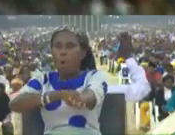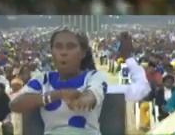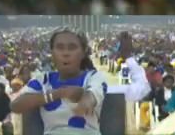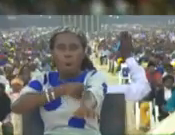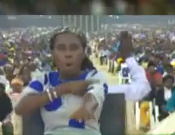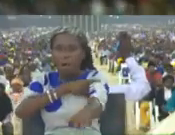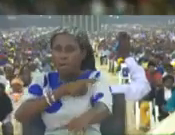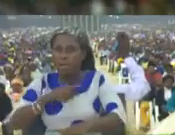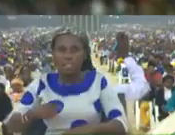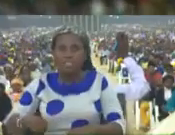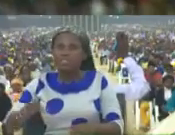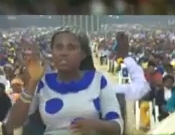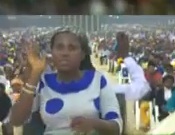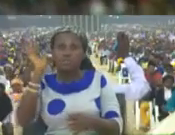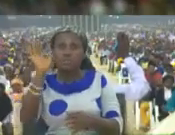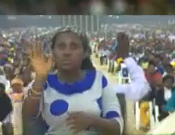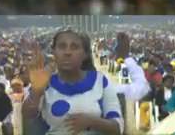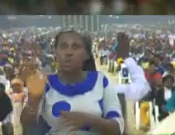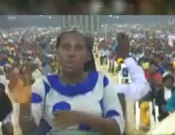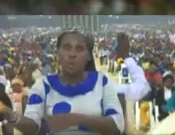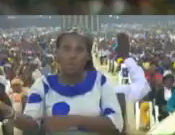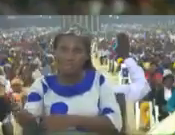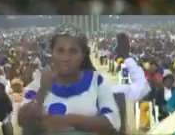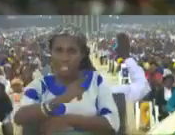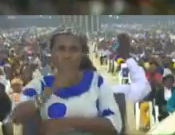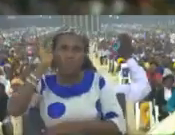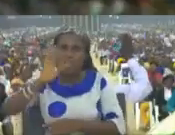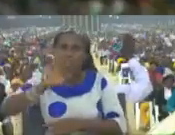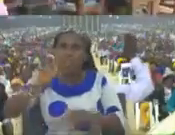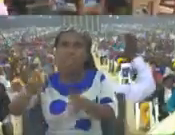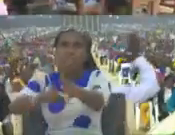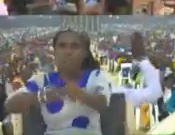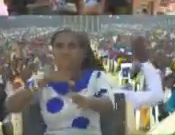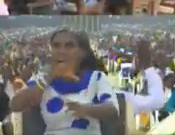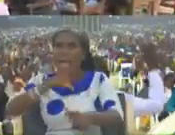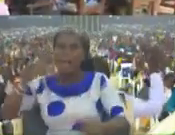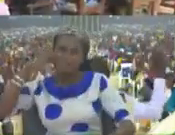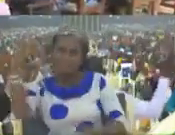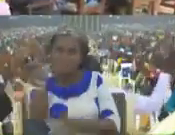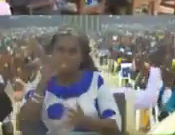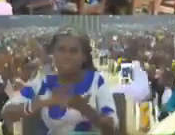He said, your day will be longer and glorious.